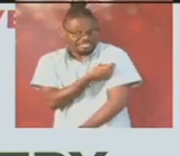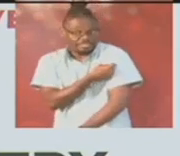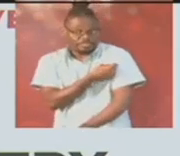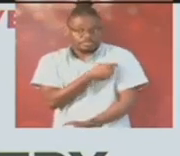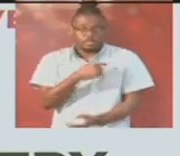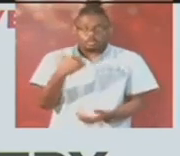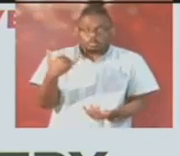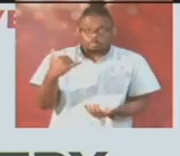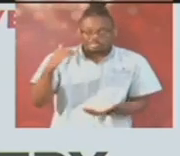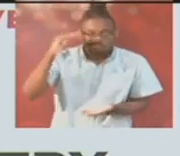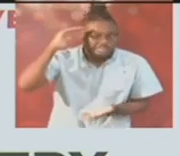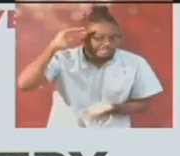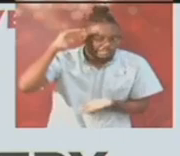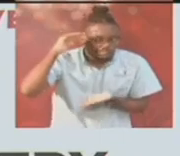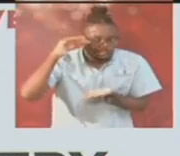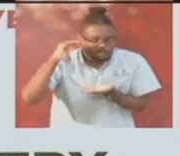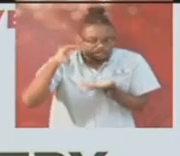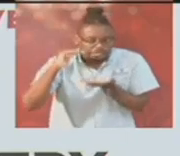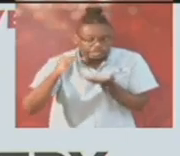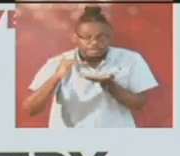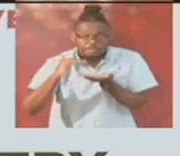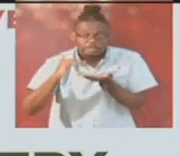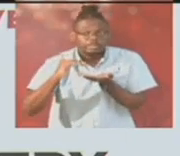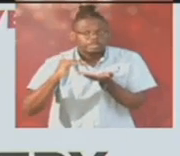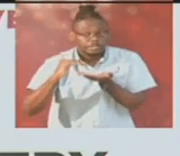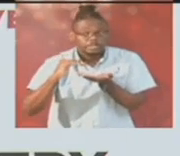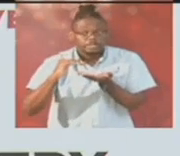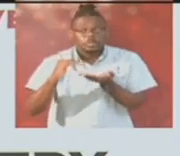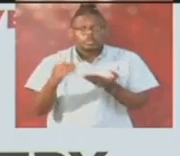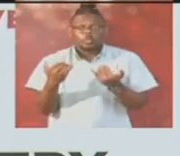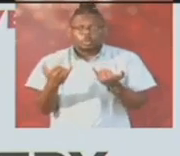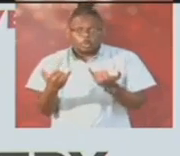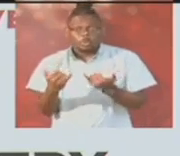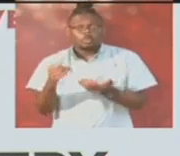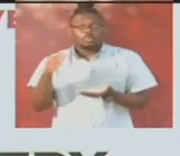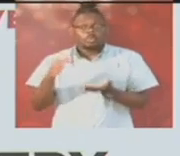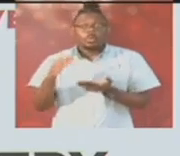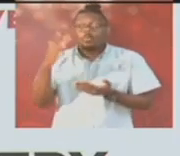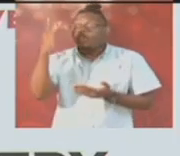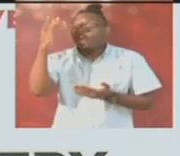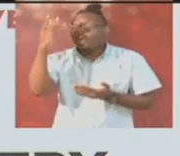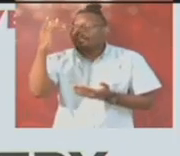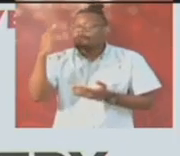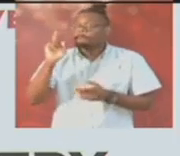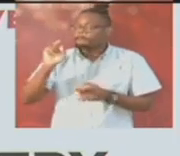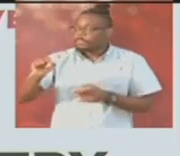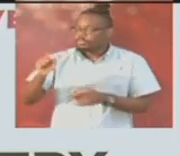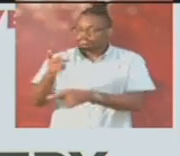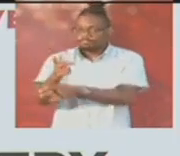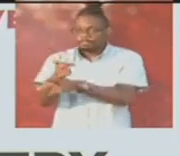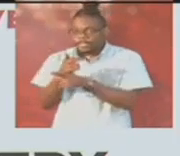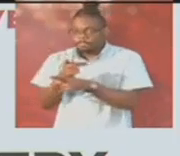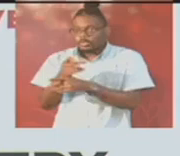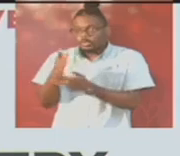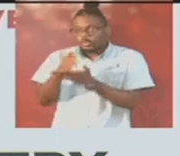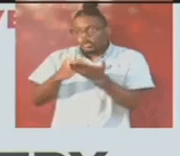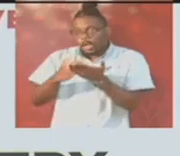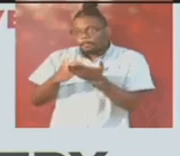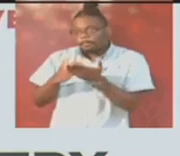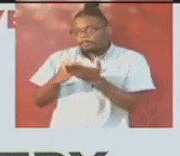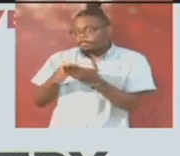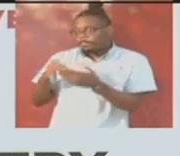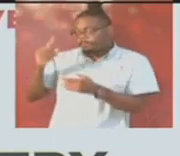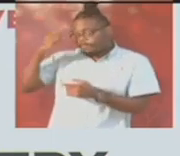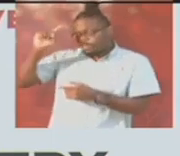on after this 41,000, 42,000, because we have to keep doses in reserve for those people who have